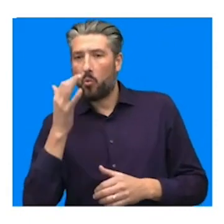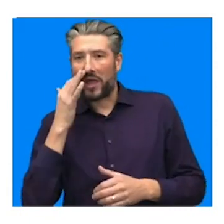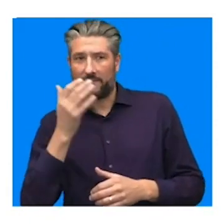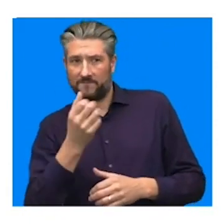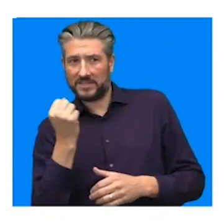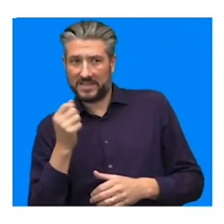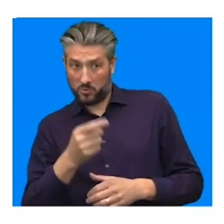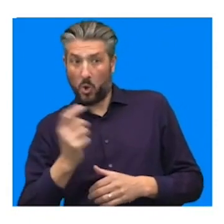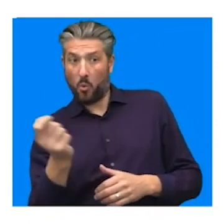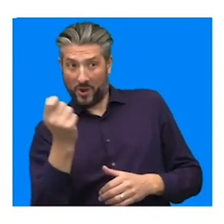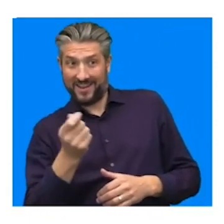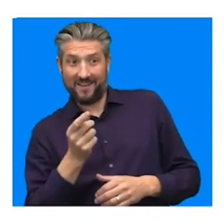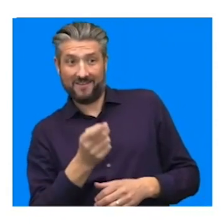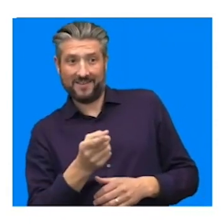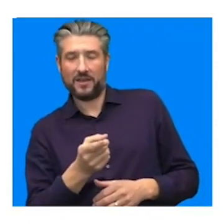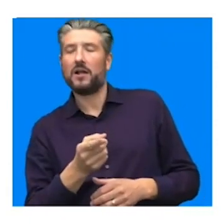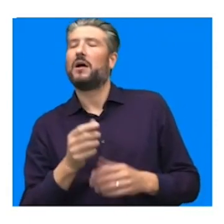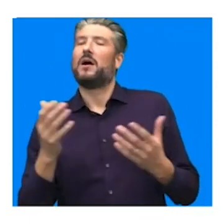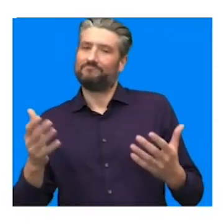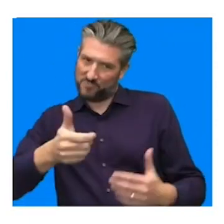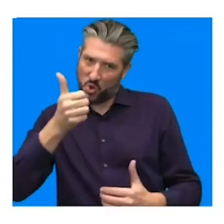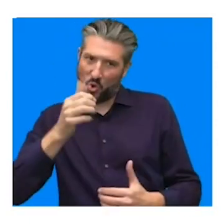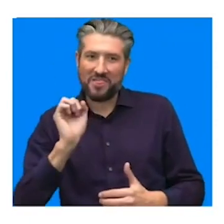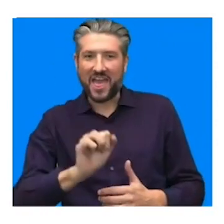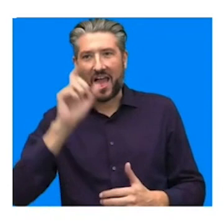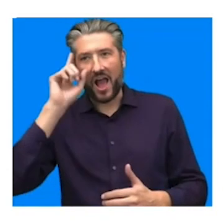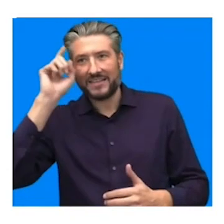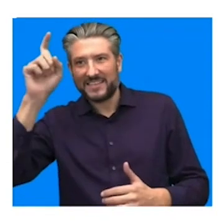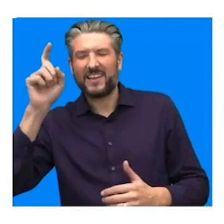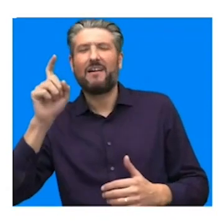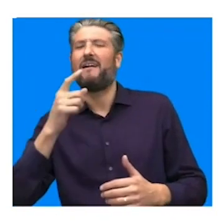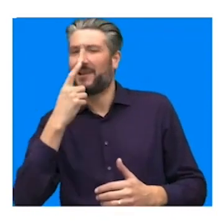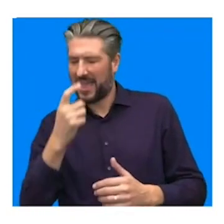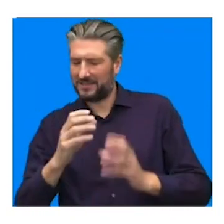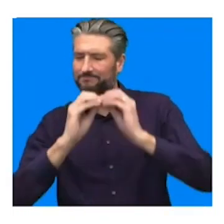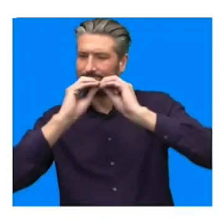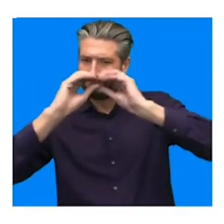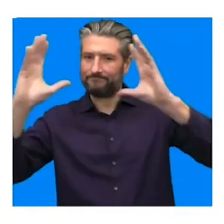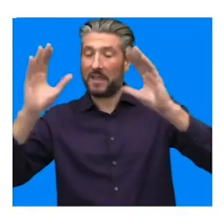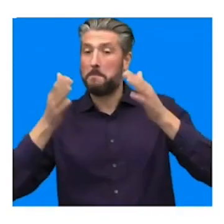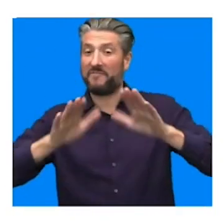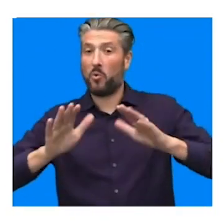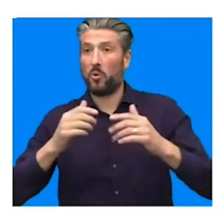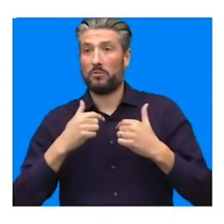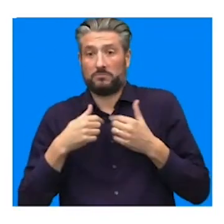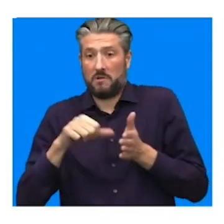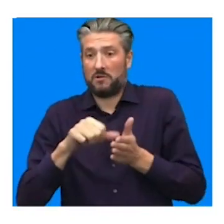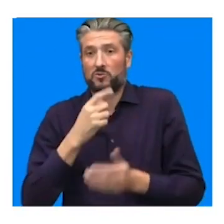what the idea is and what stage it's at, etc. And I think it was really interesting with